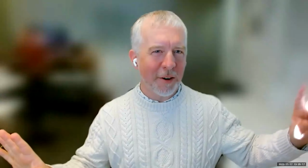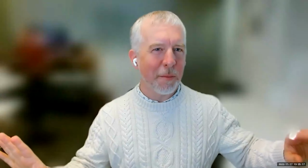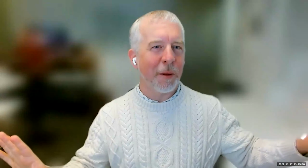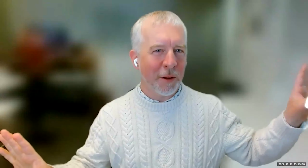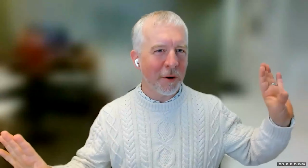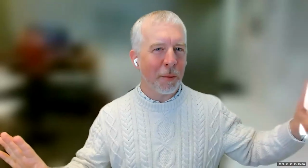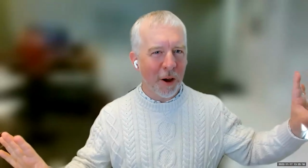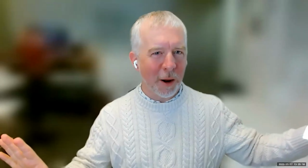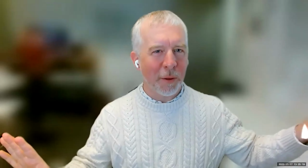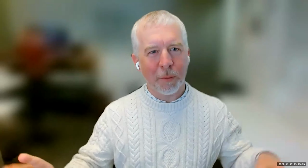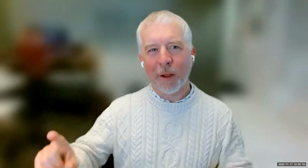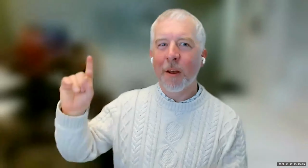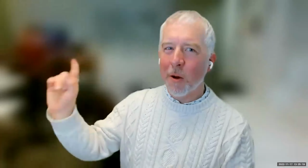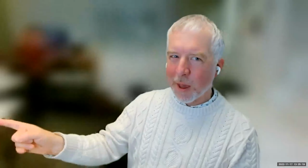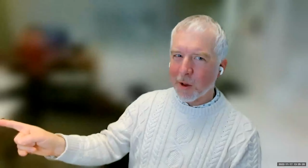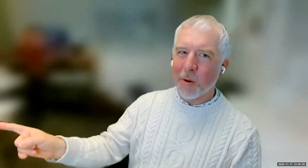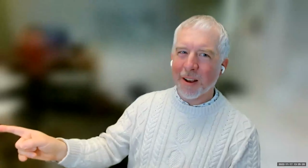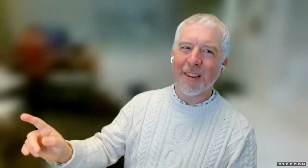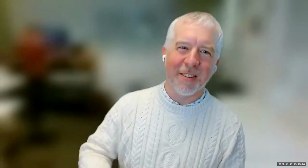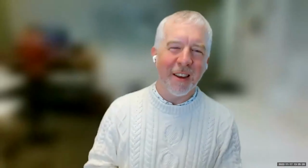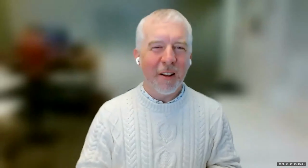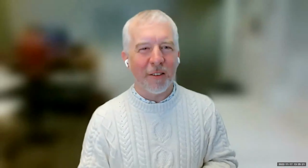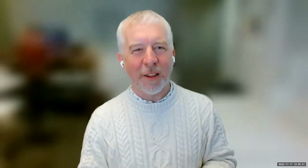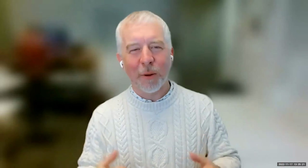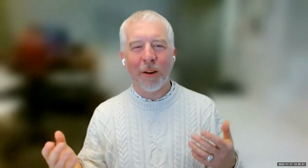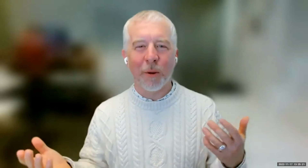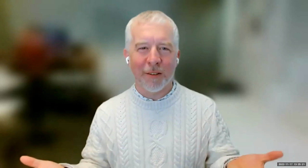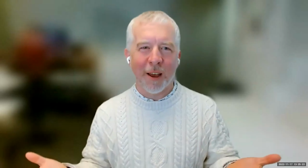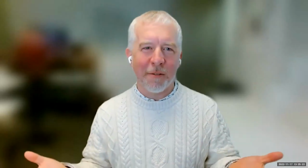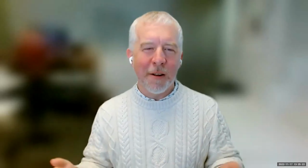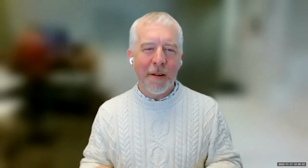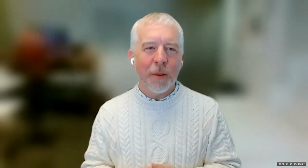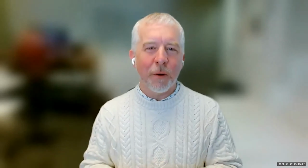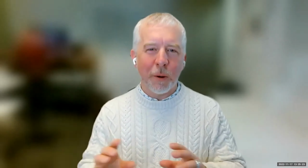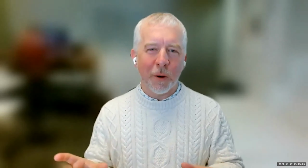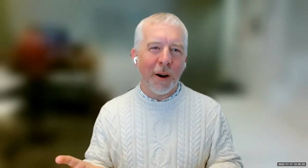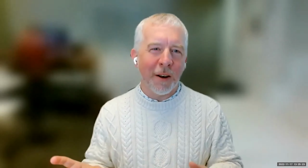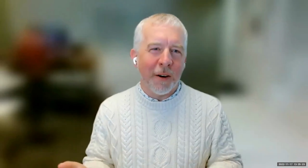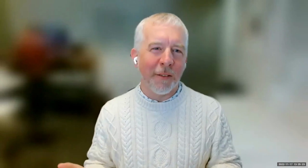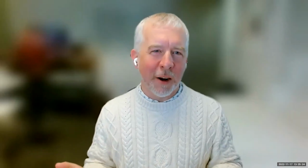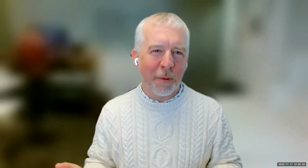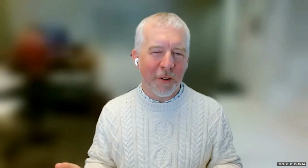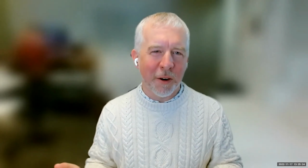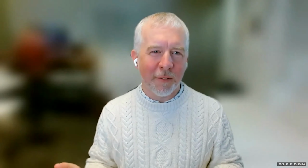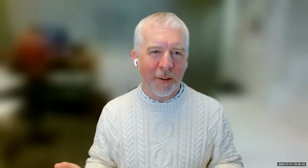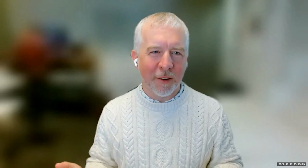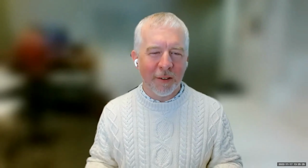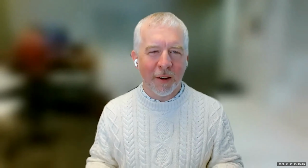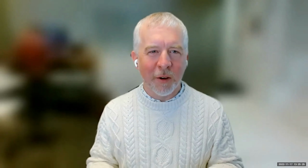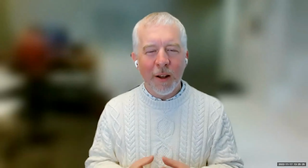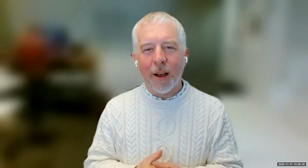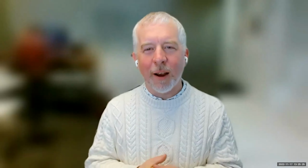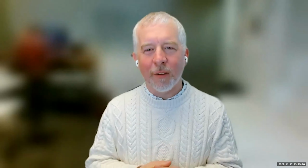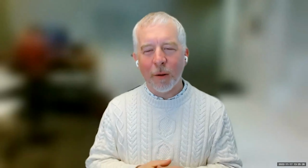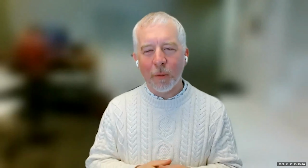interpreter catch up. And then when the interpreter caught up, then we'd be like, okay, go, next sentence. So that's what you can do when it's live. When it's pre-recorded, you don't have that opportunity, obviously.